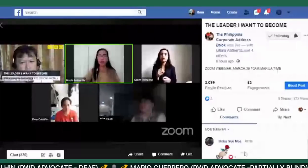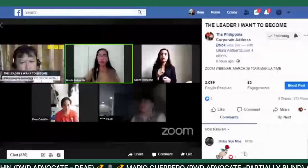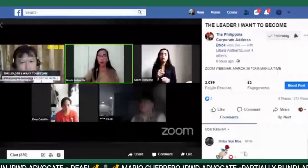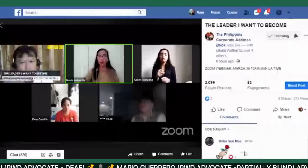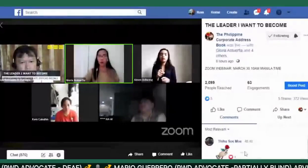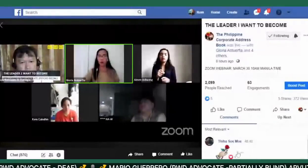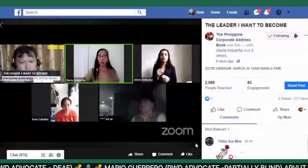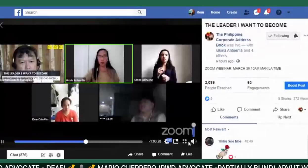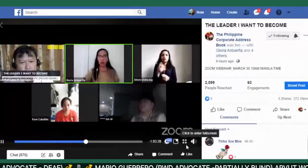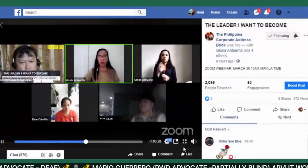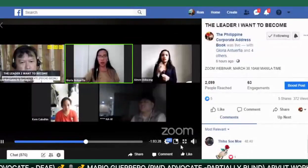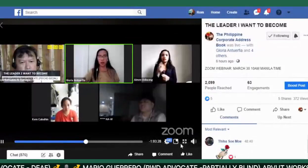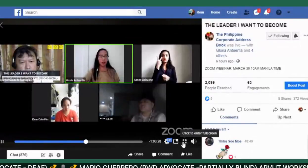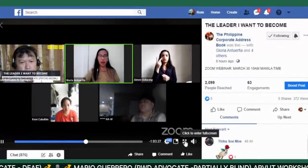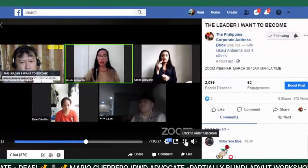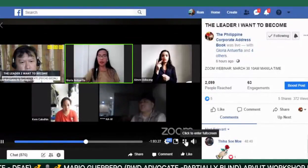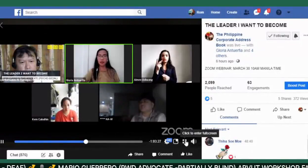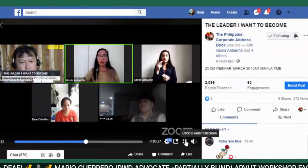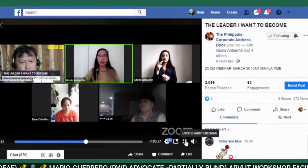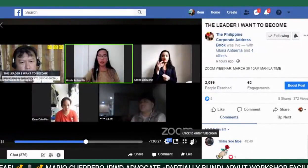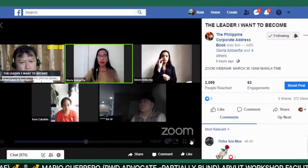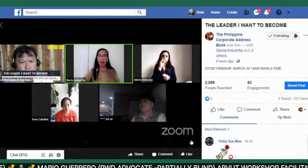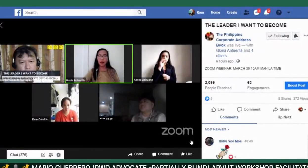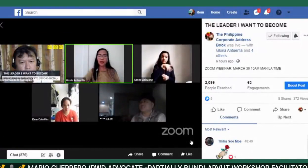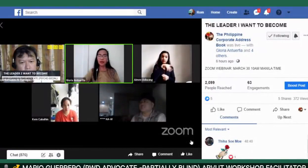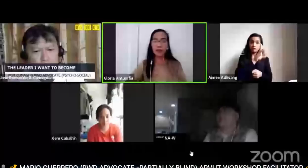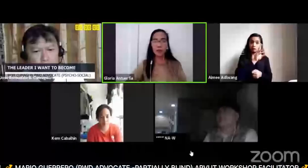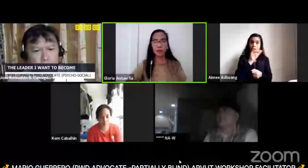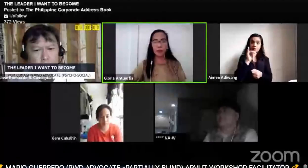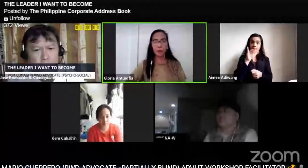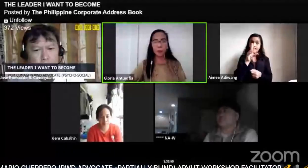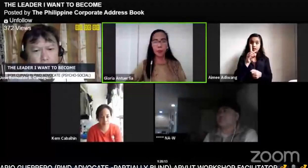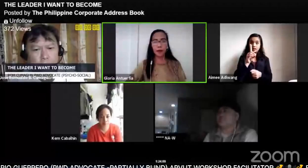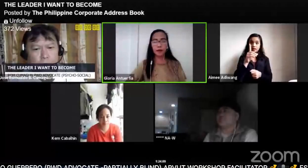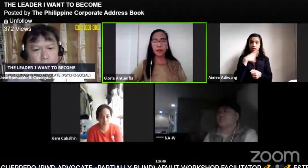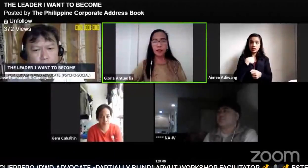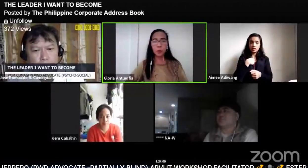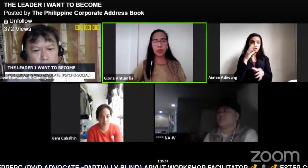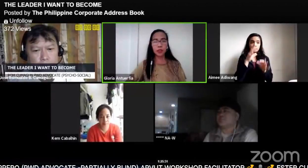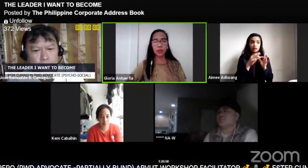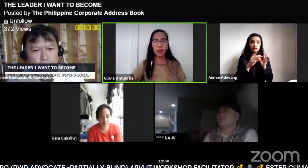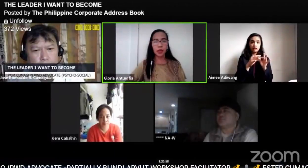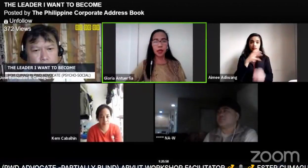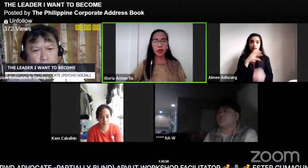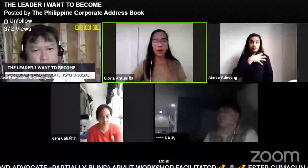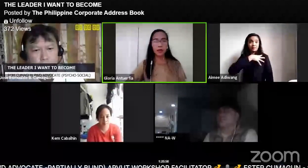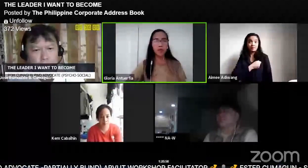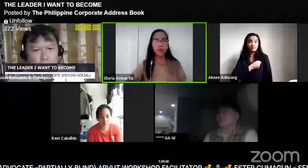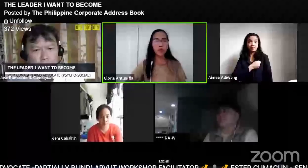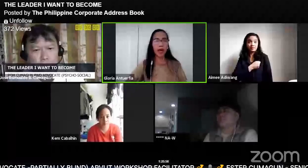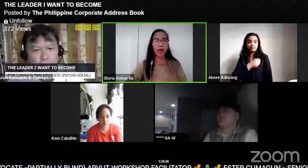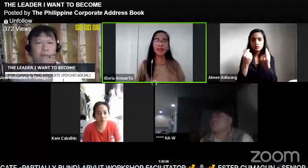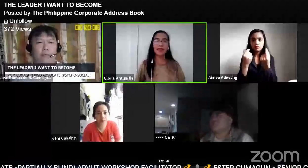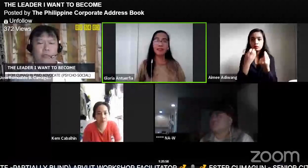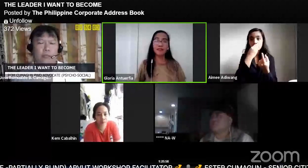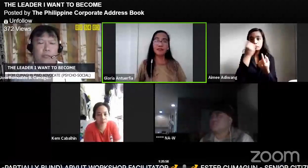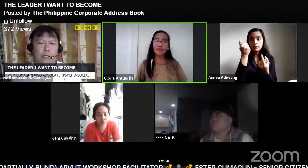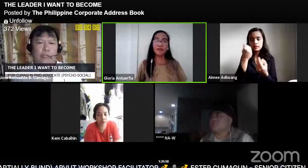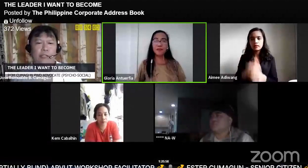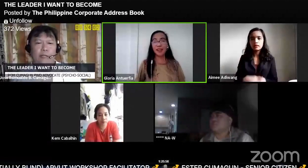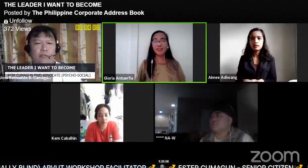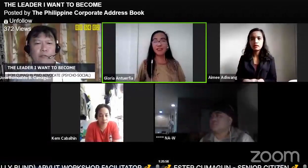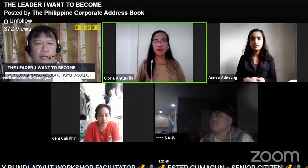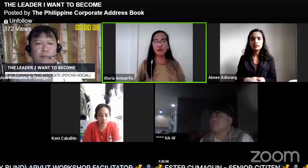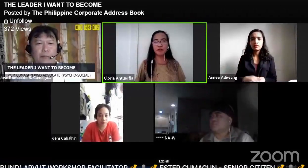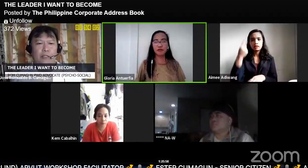PWD ID holder, I attend to that. The stroke person, those who had